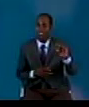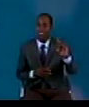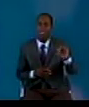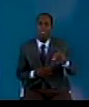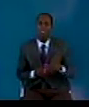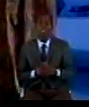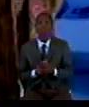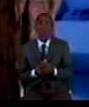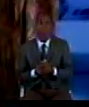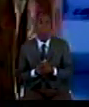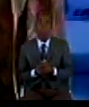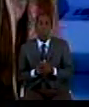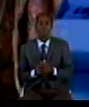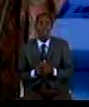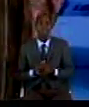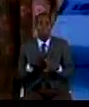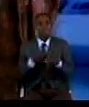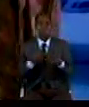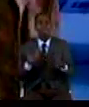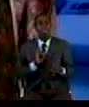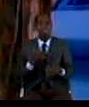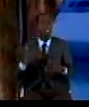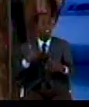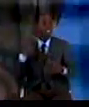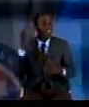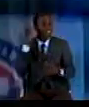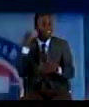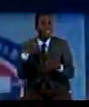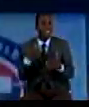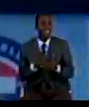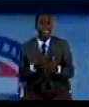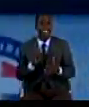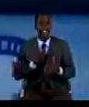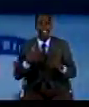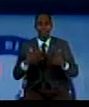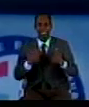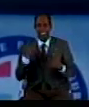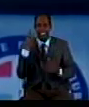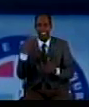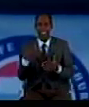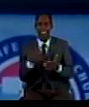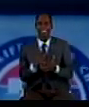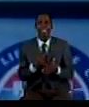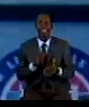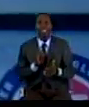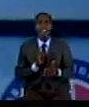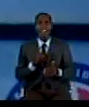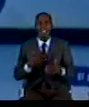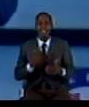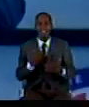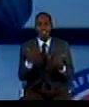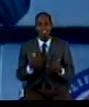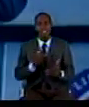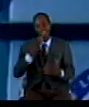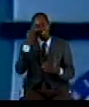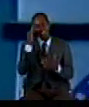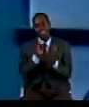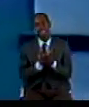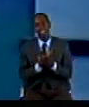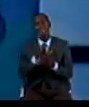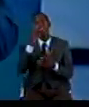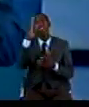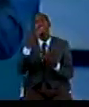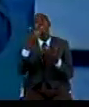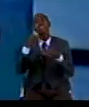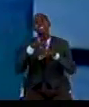no, no. 'Cause I have read it and I have seen it. And now I know that God